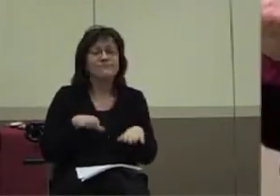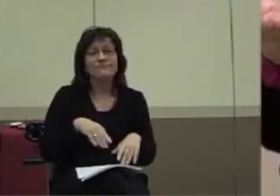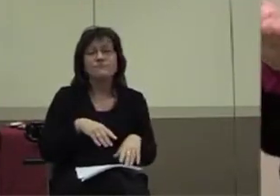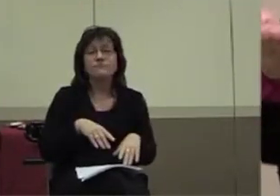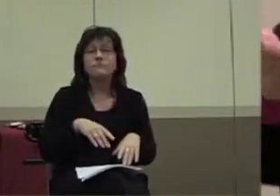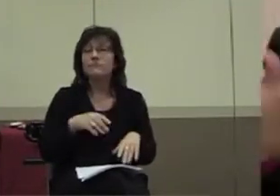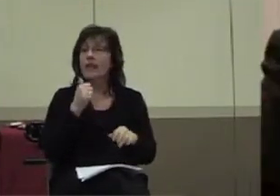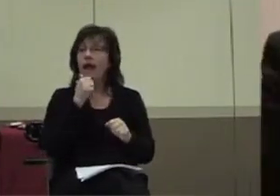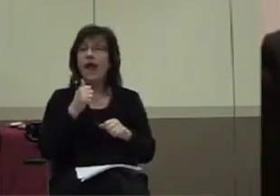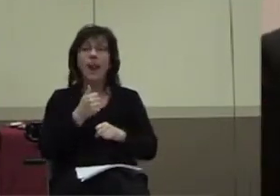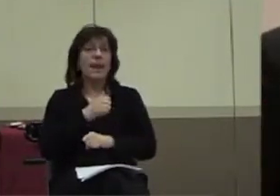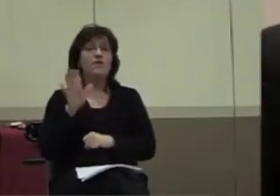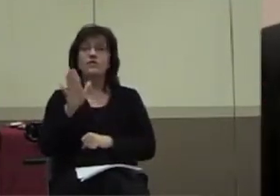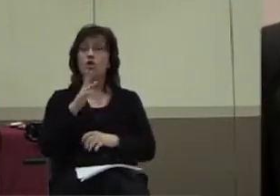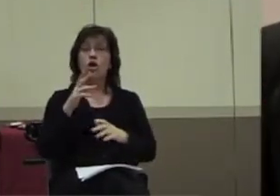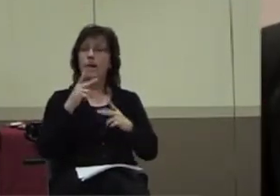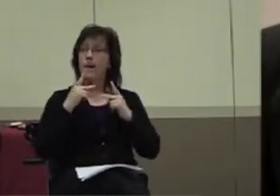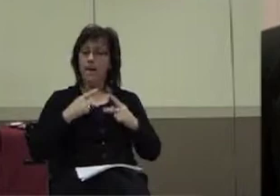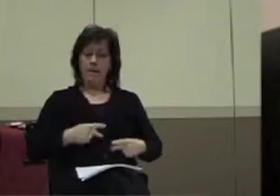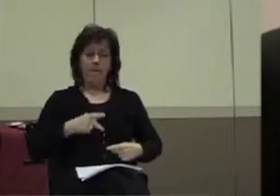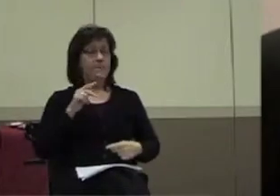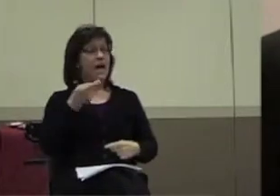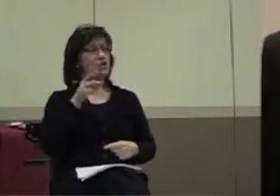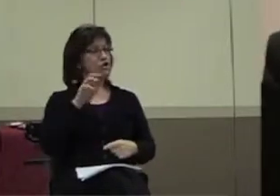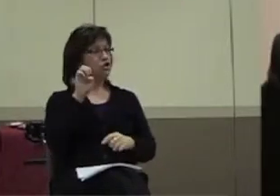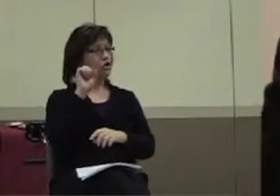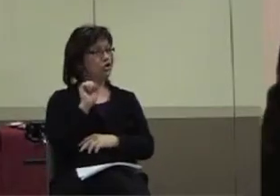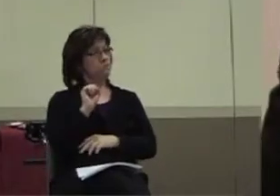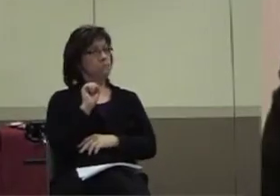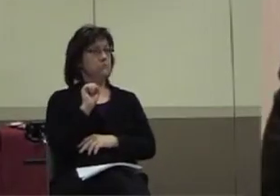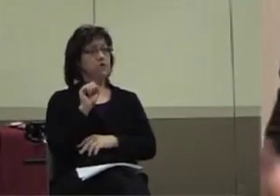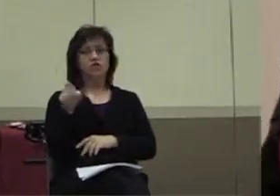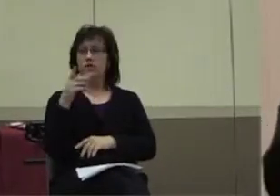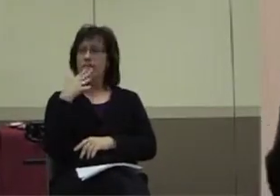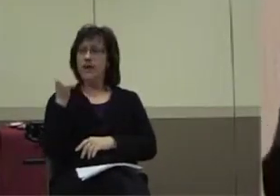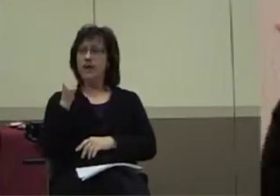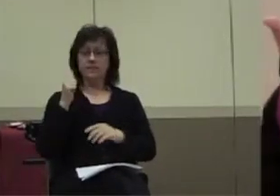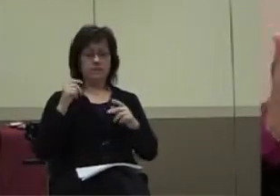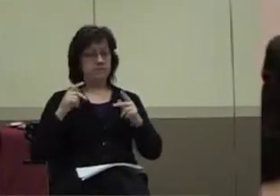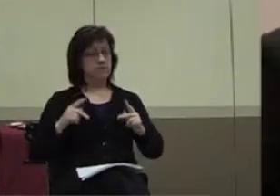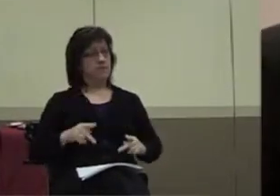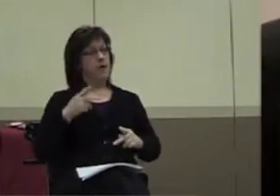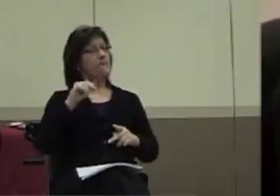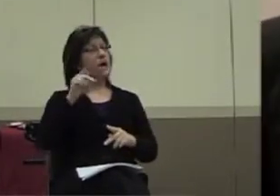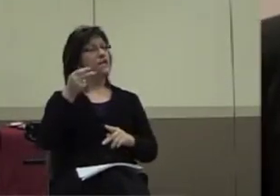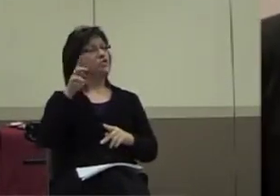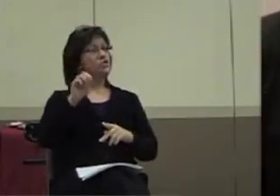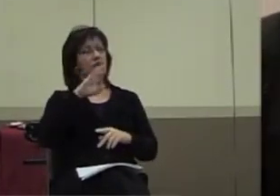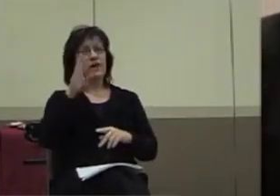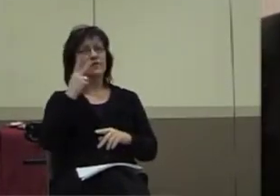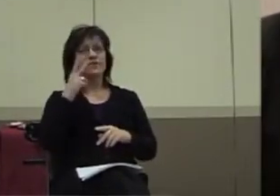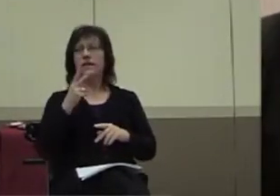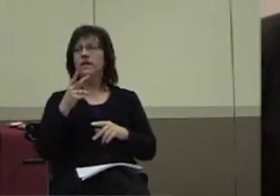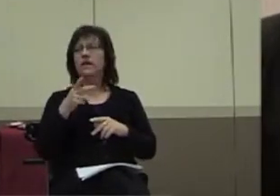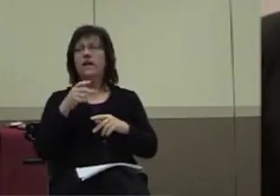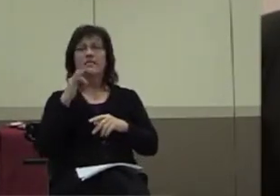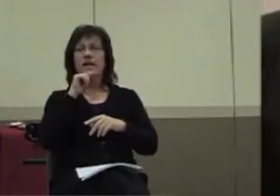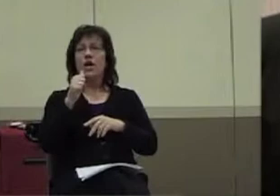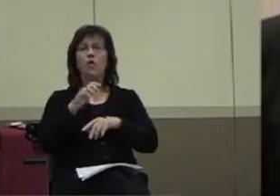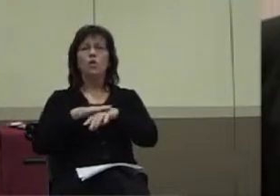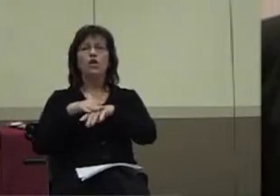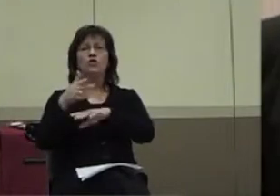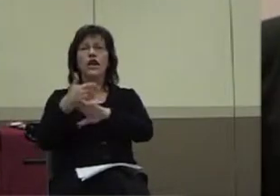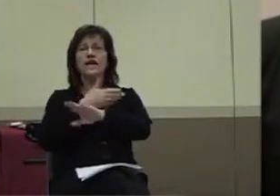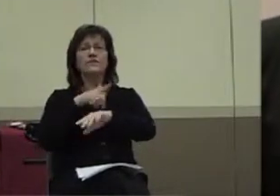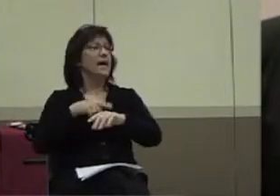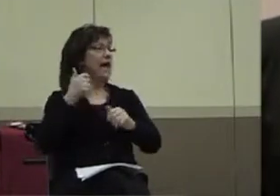love your posture. You have the best posture I have ever seen. Now, because I said that, yeah, but what typically happens if I don't warn you ahead of